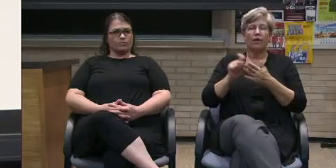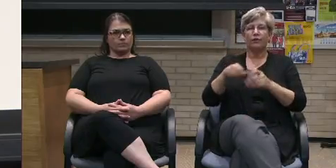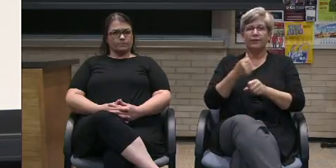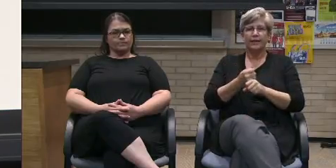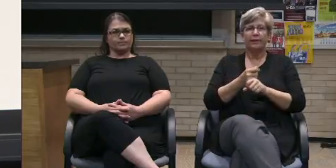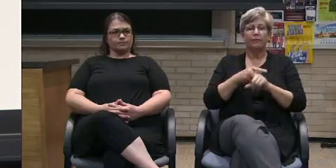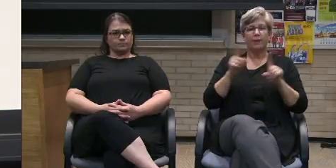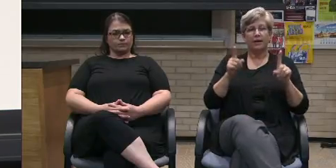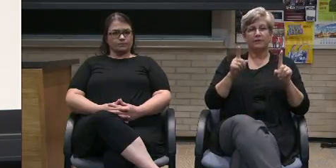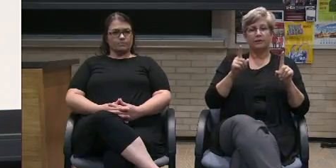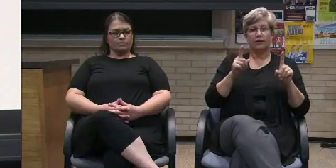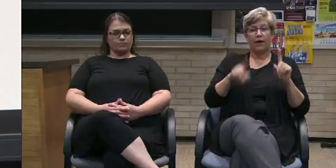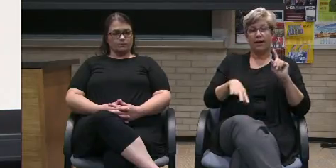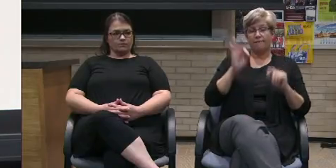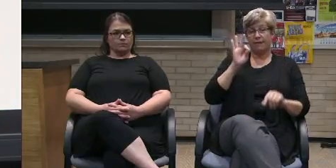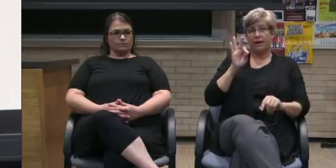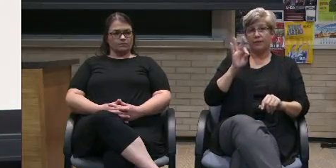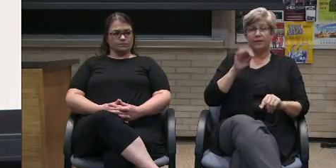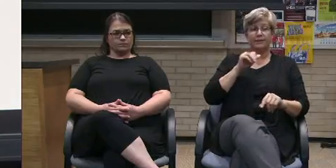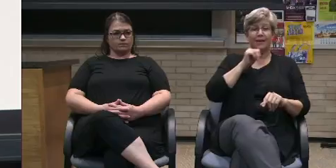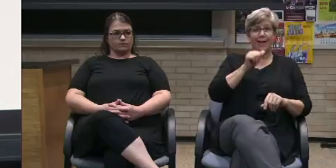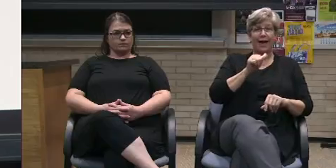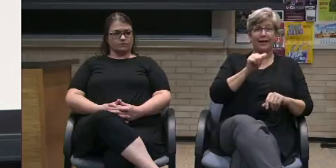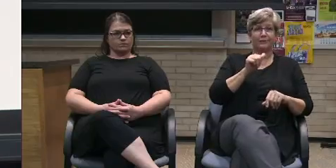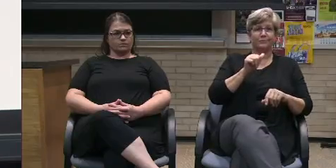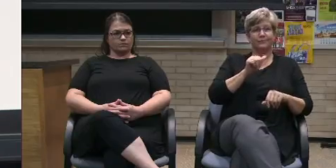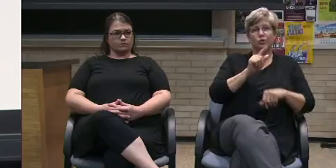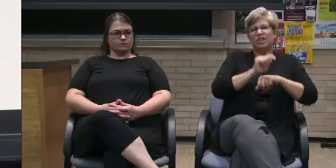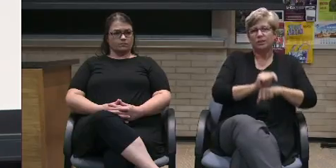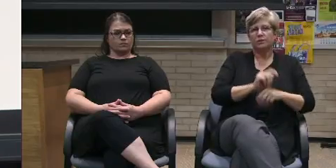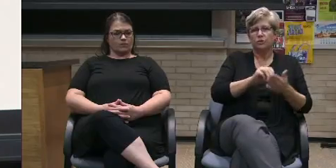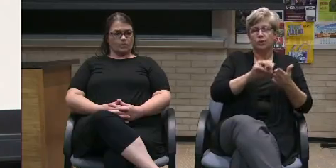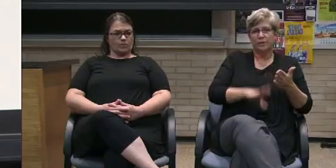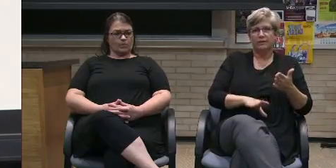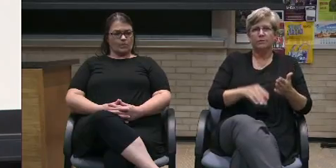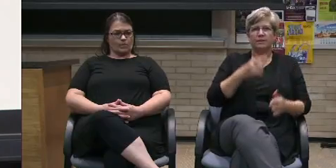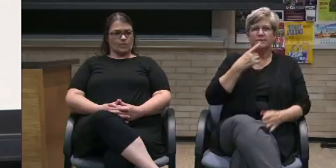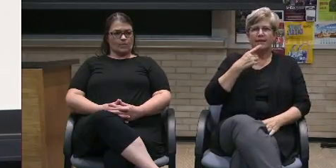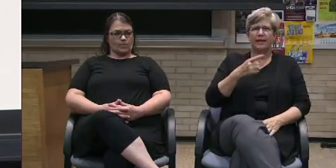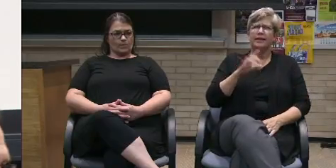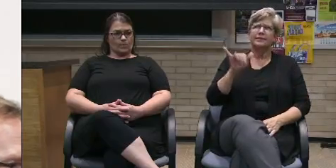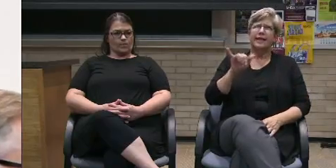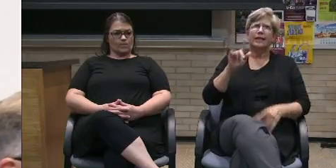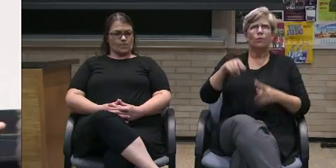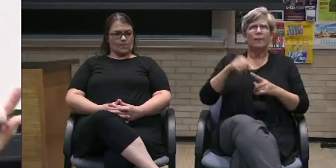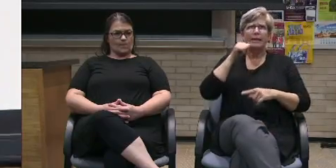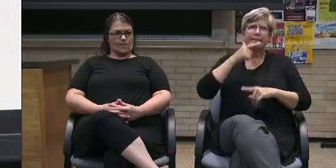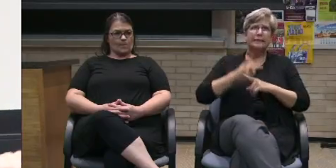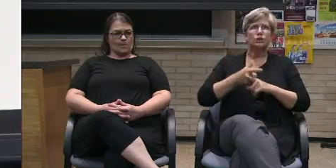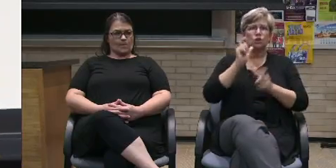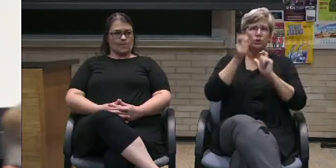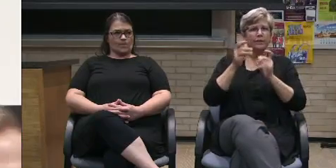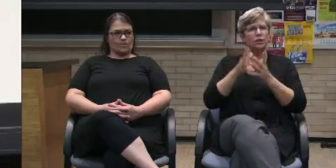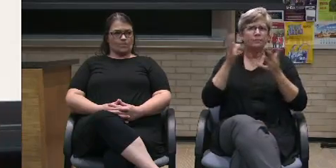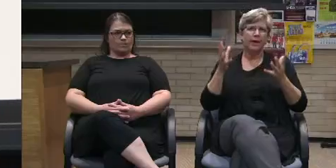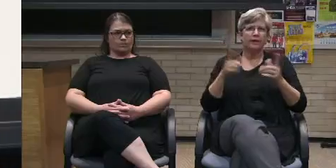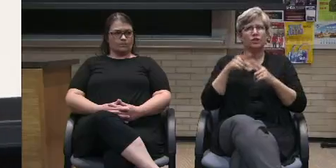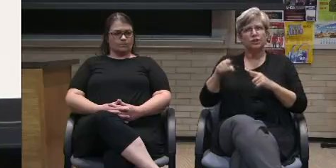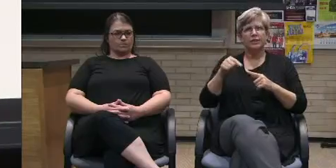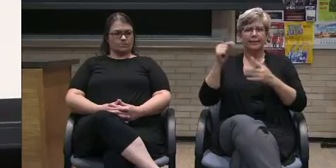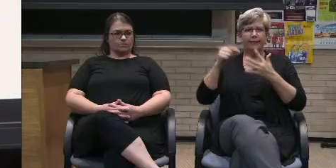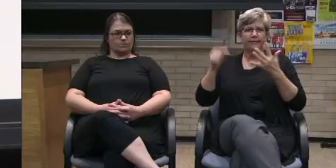But what I found is the non-traditional student is going to say, Professor, is that like when my sister-in-law drinks too much and she does this, and